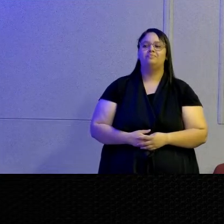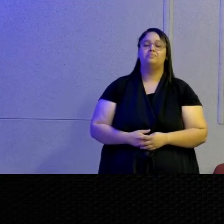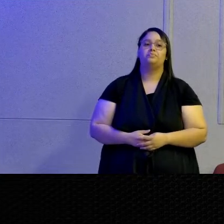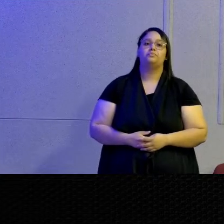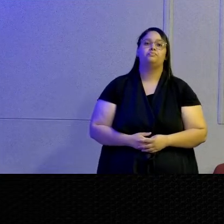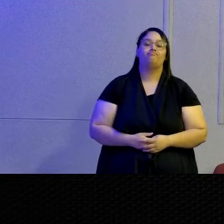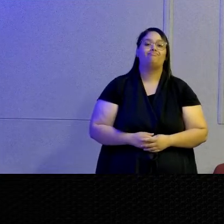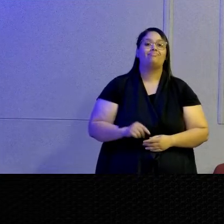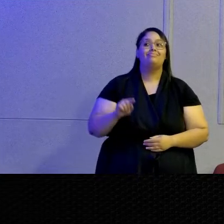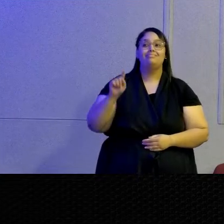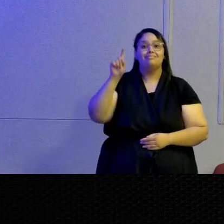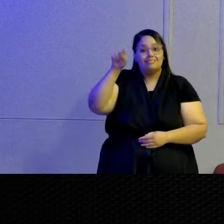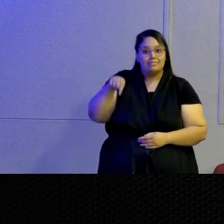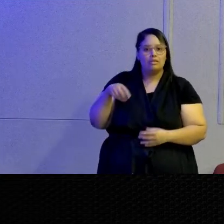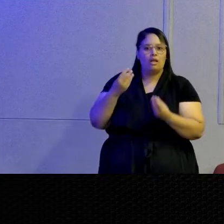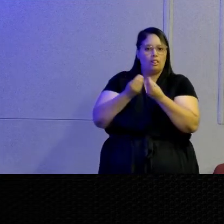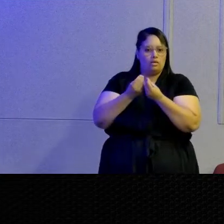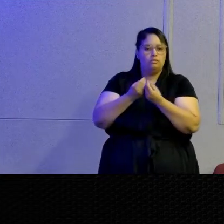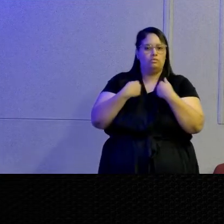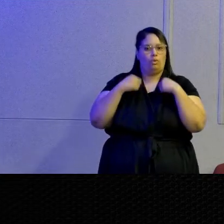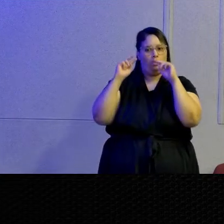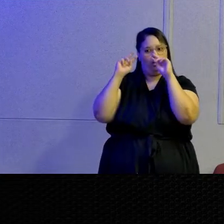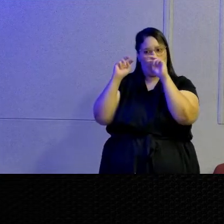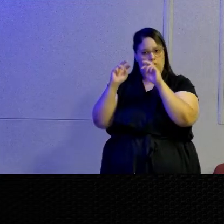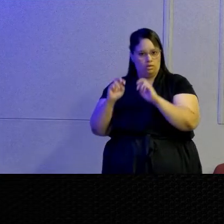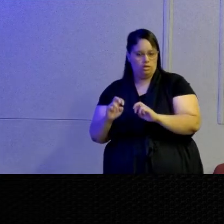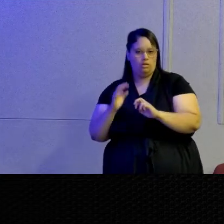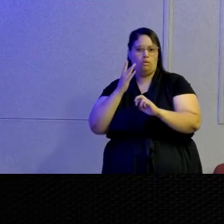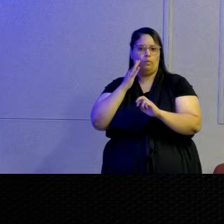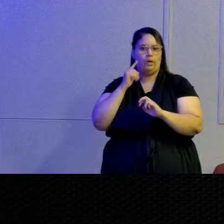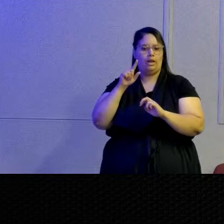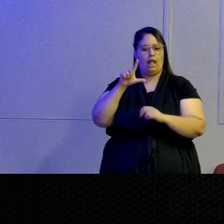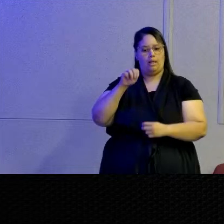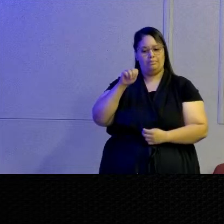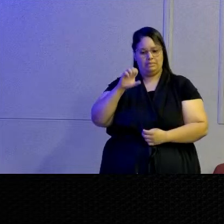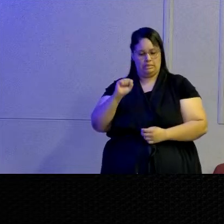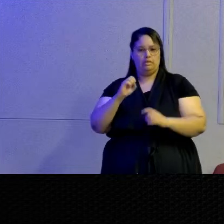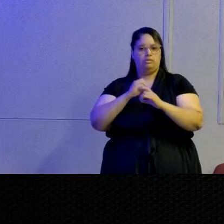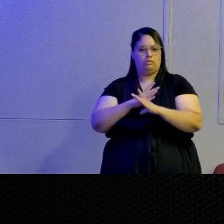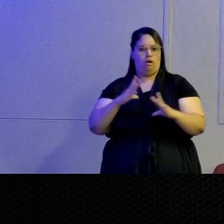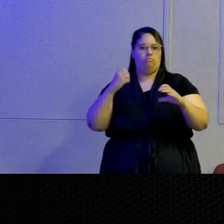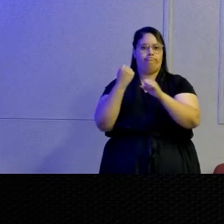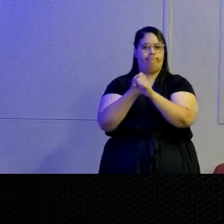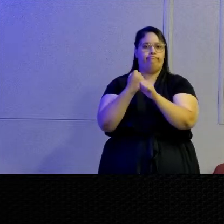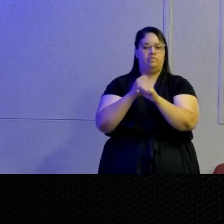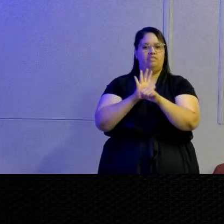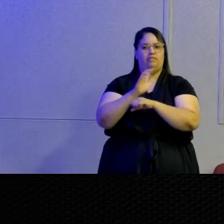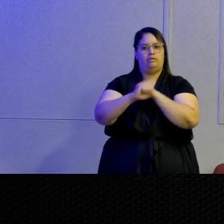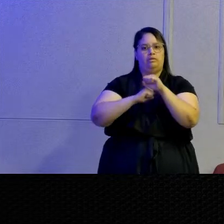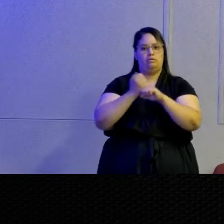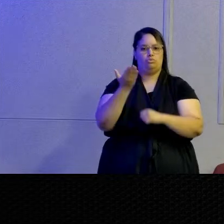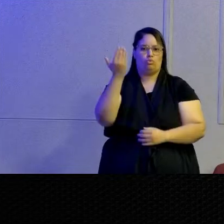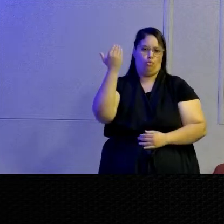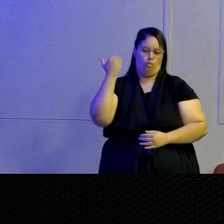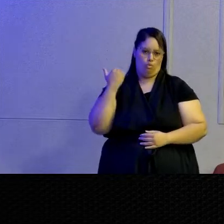Those are the things that we set out to explore when the LHC started operation 15 years ago.